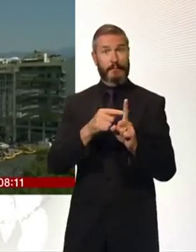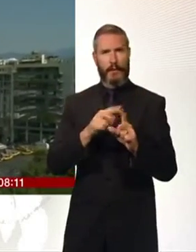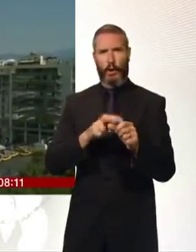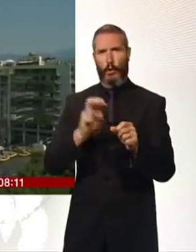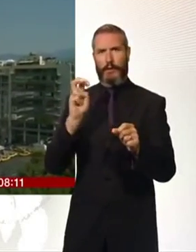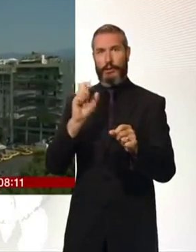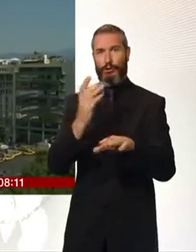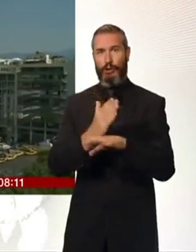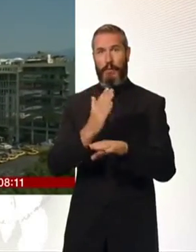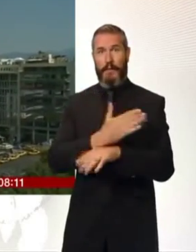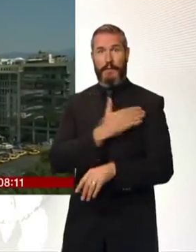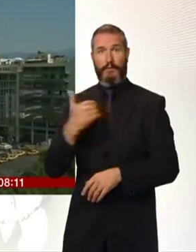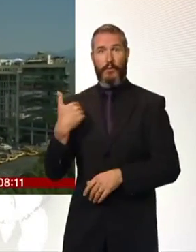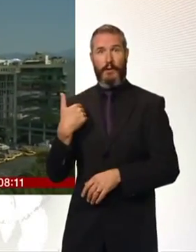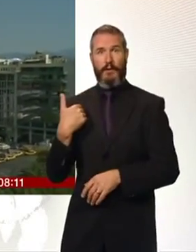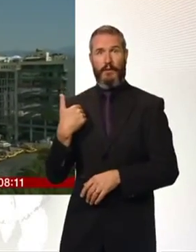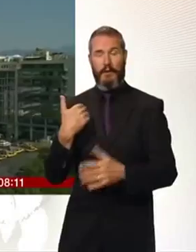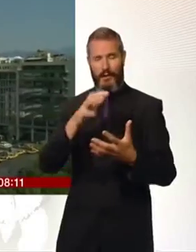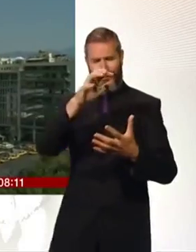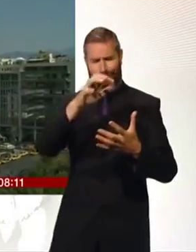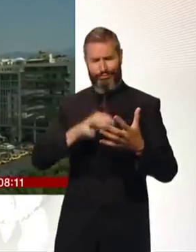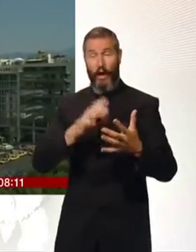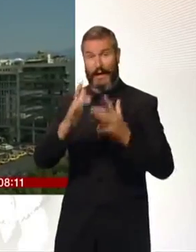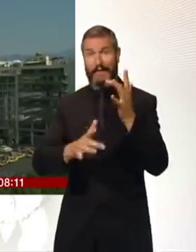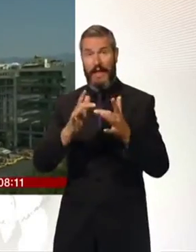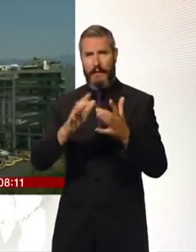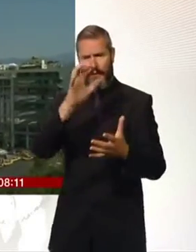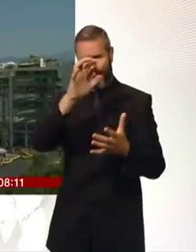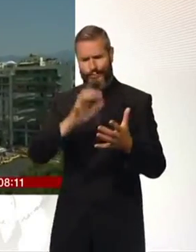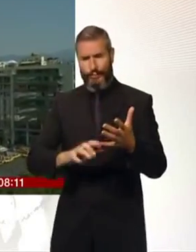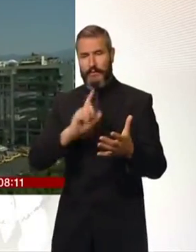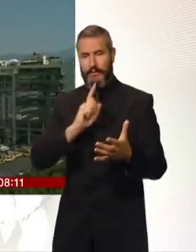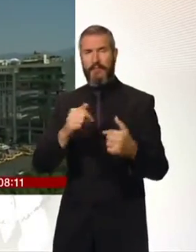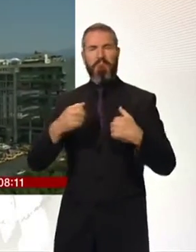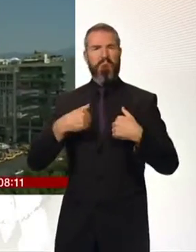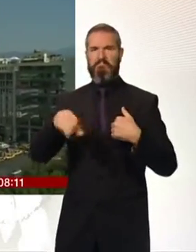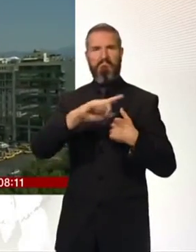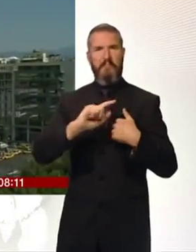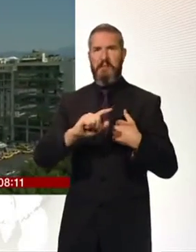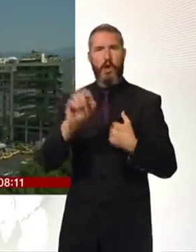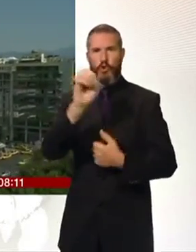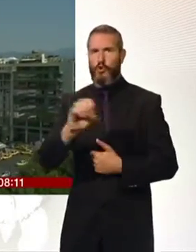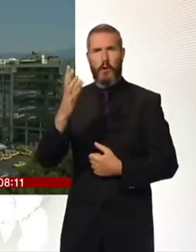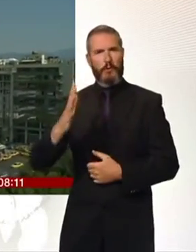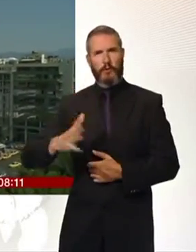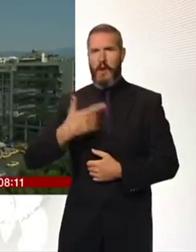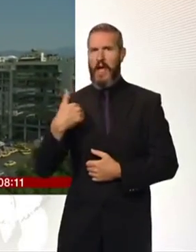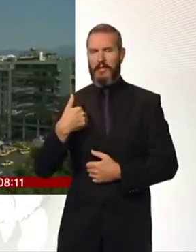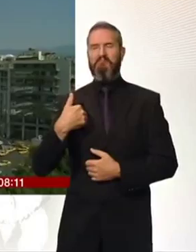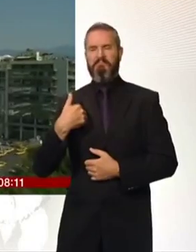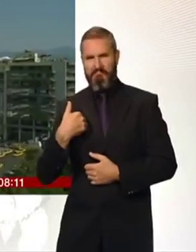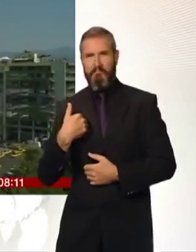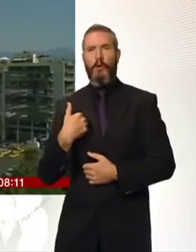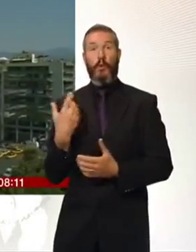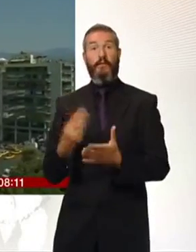this morning, until he posted an excoriating blog saying that he basically was unloved by his Eurozone partners, and as a result, to